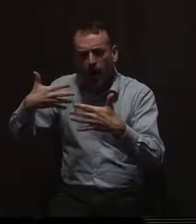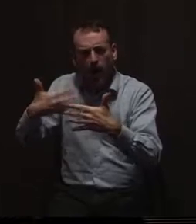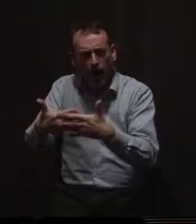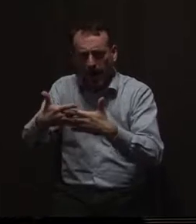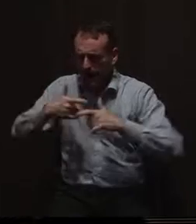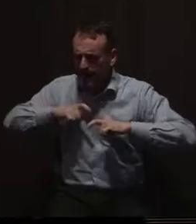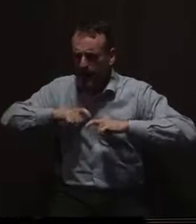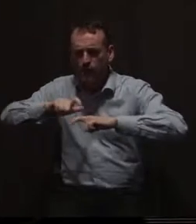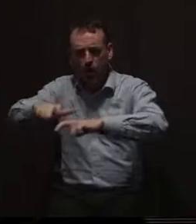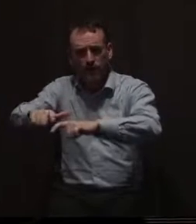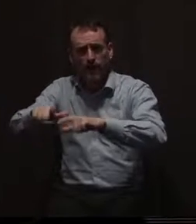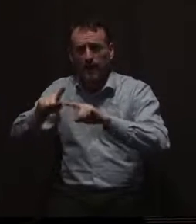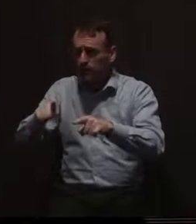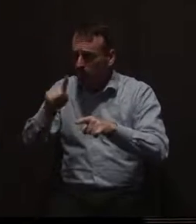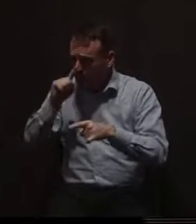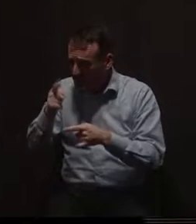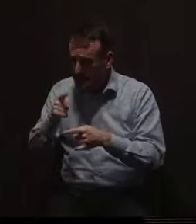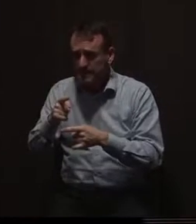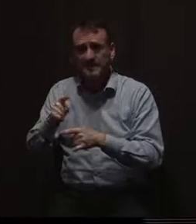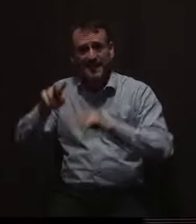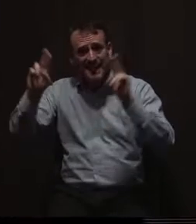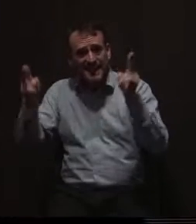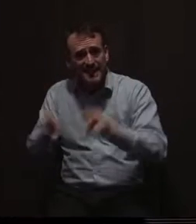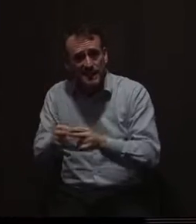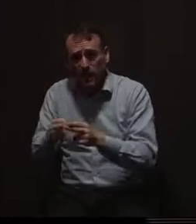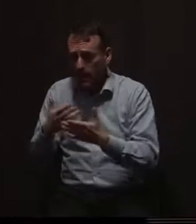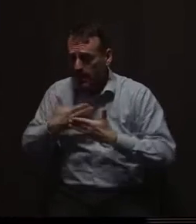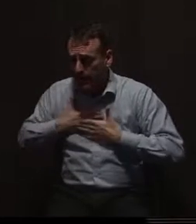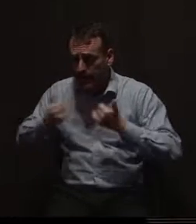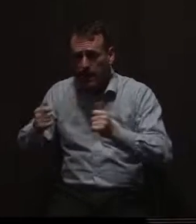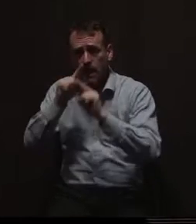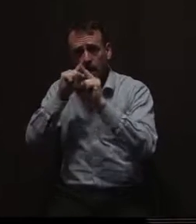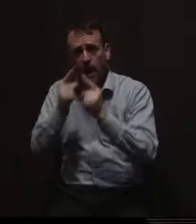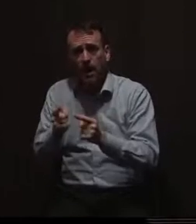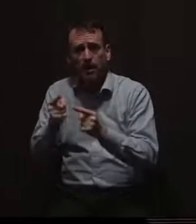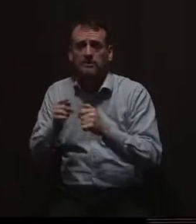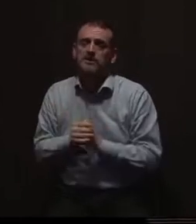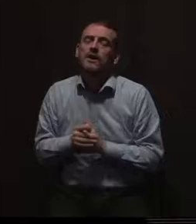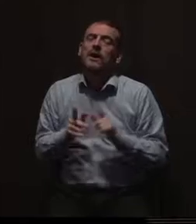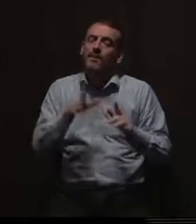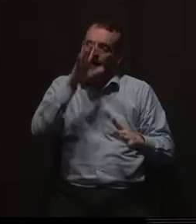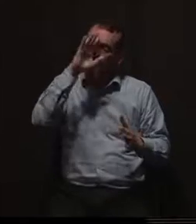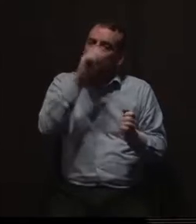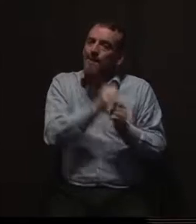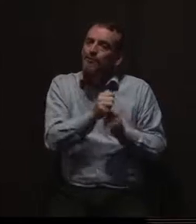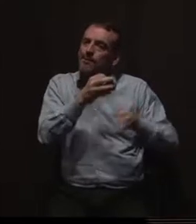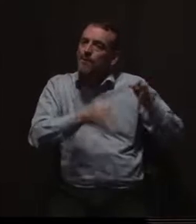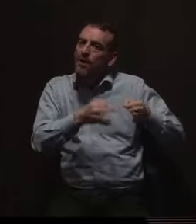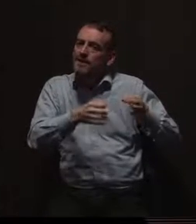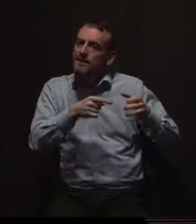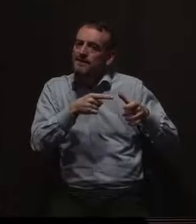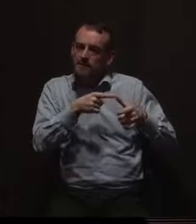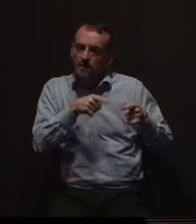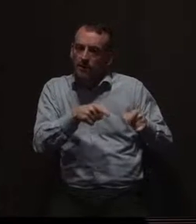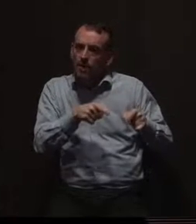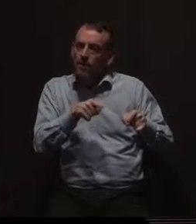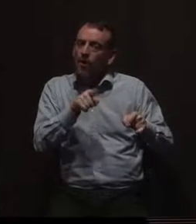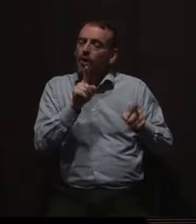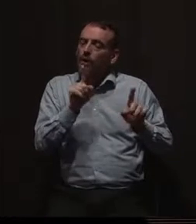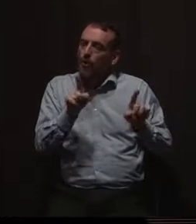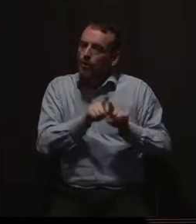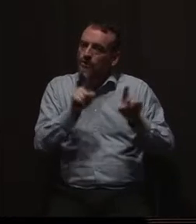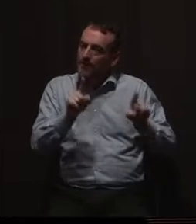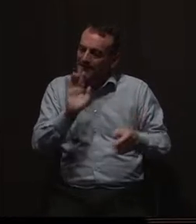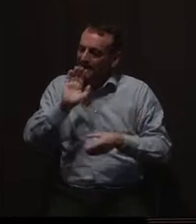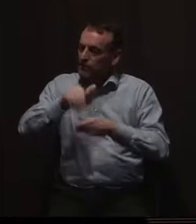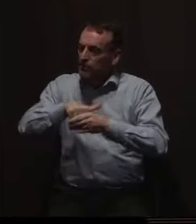And we also, in the way we talk about memory projects, we've also got to talk about what do we need for forgiving. It's not just this